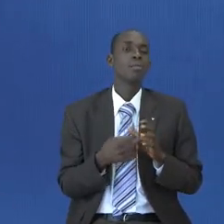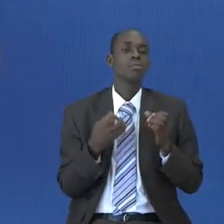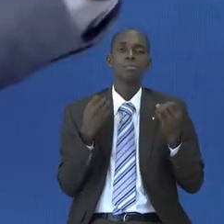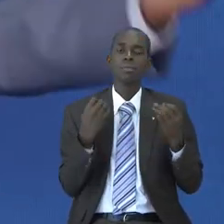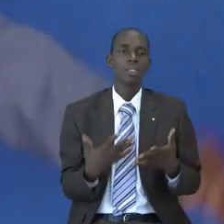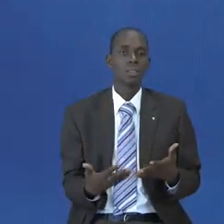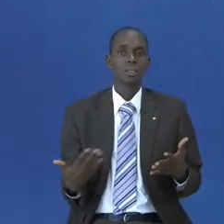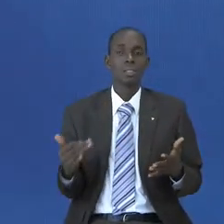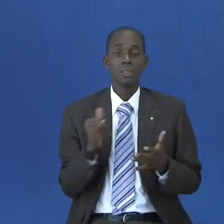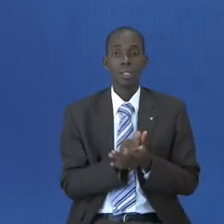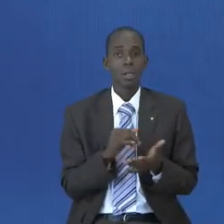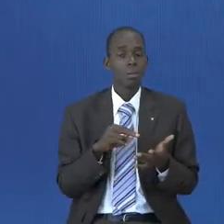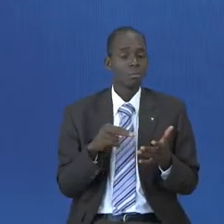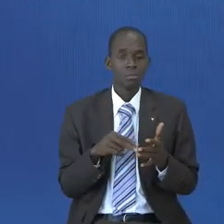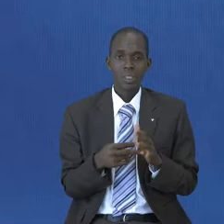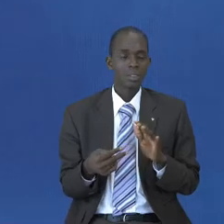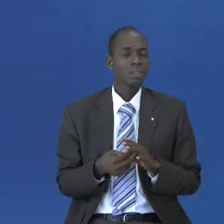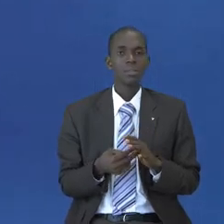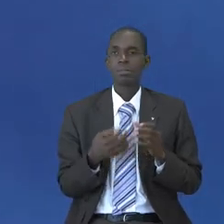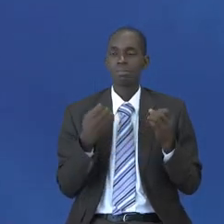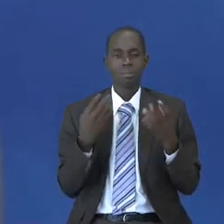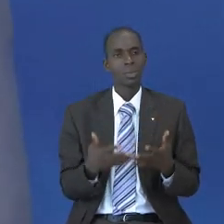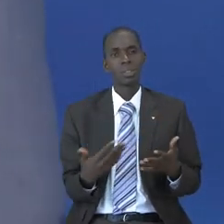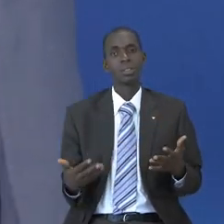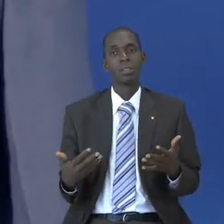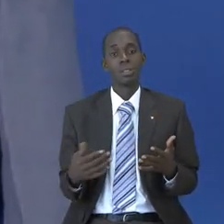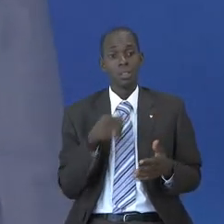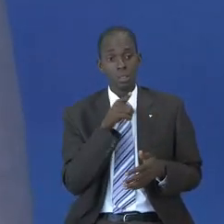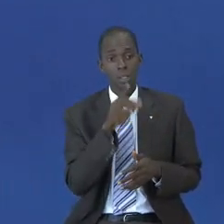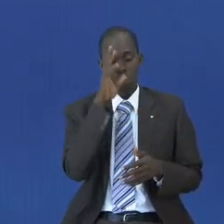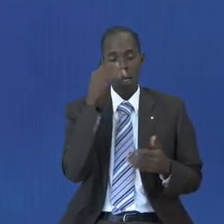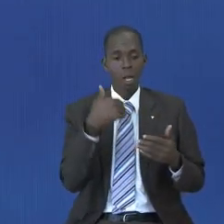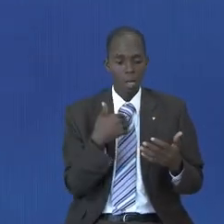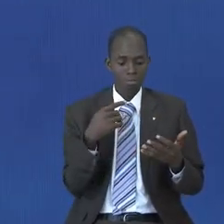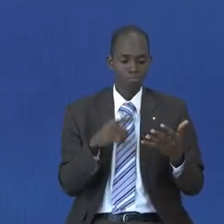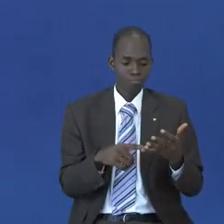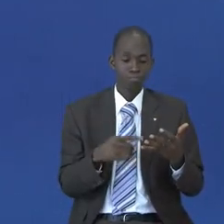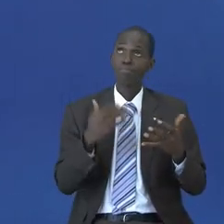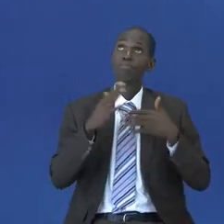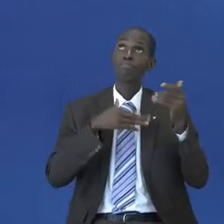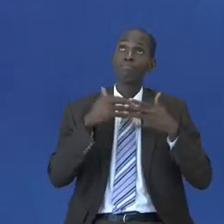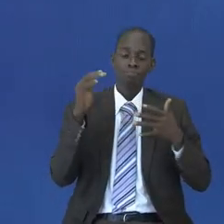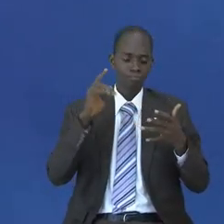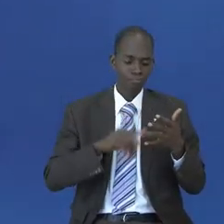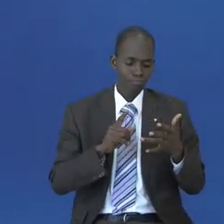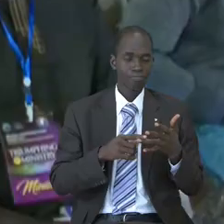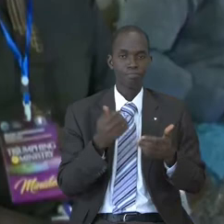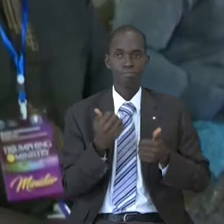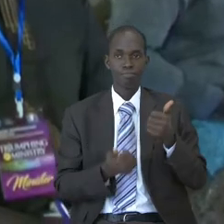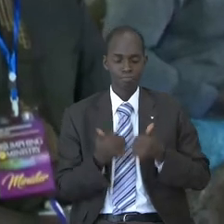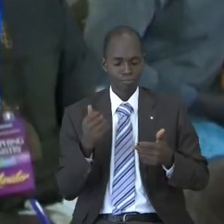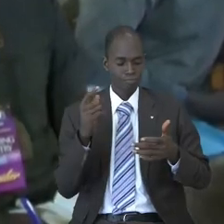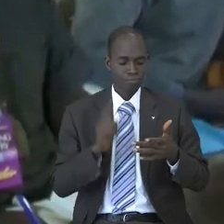that says everything. He has this, he has this, he has built this, he has built that. He